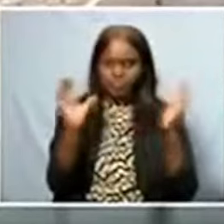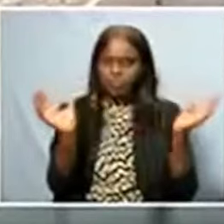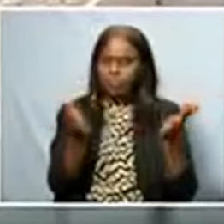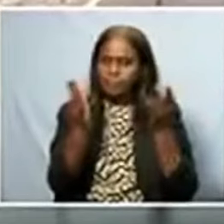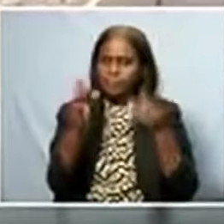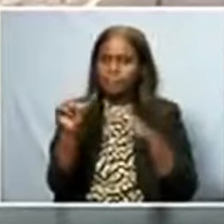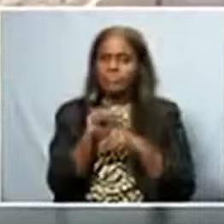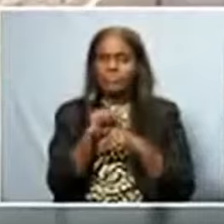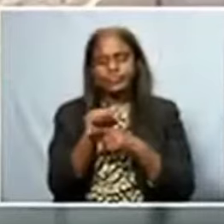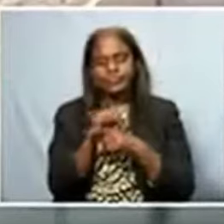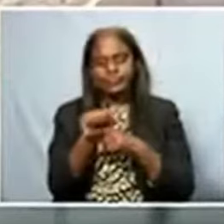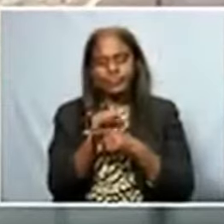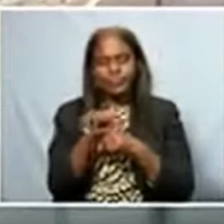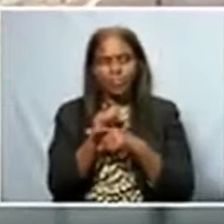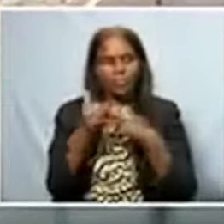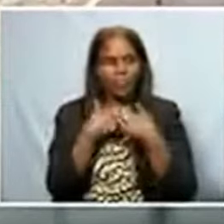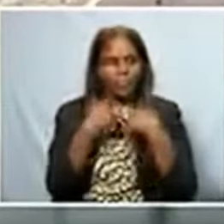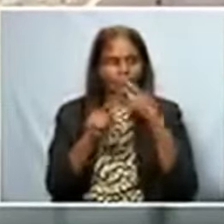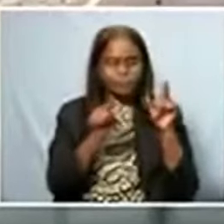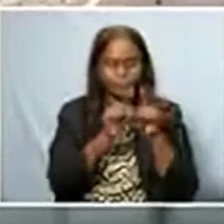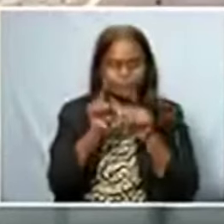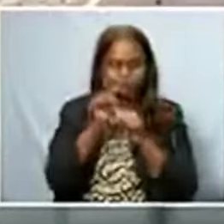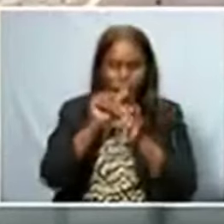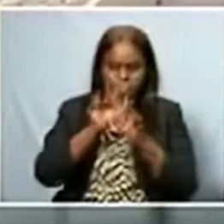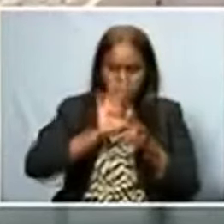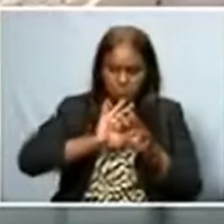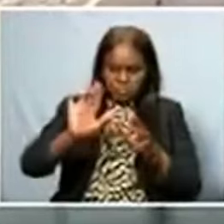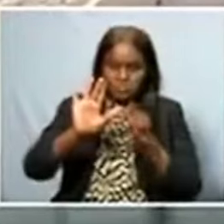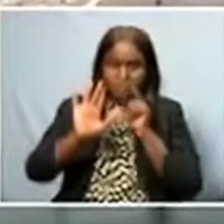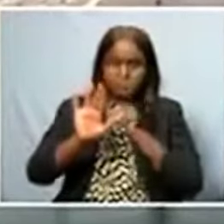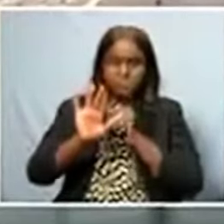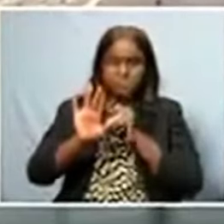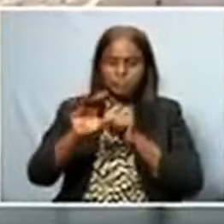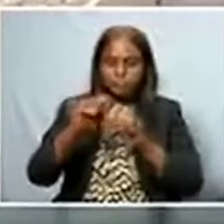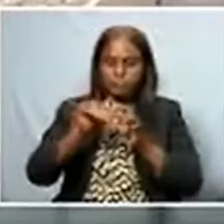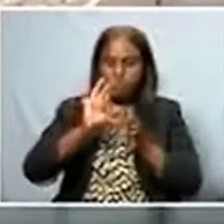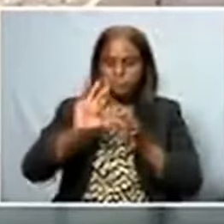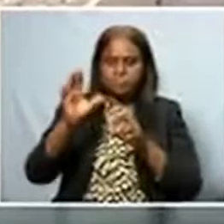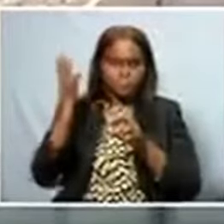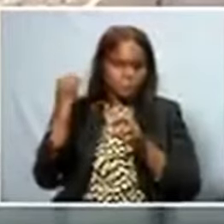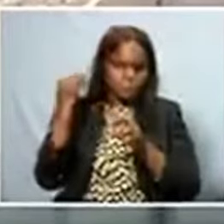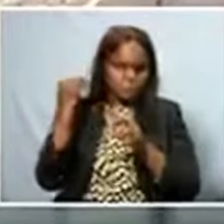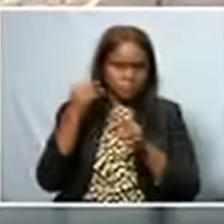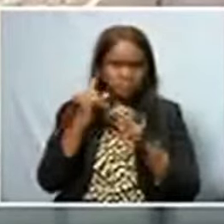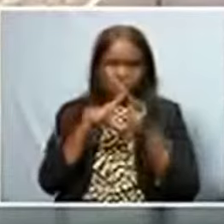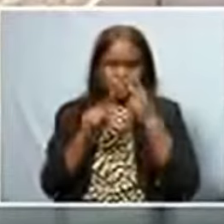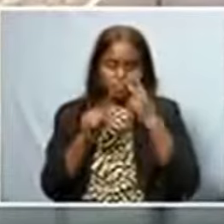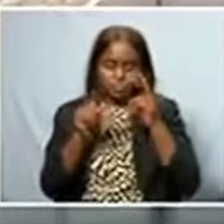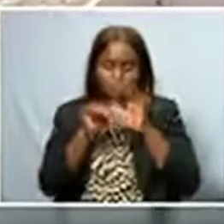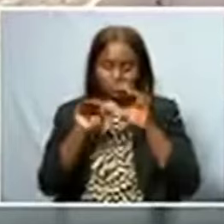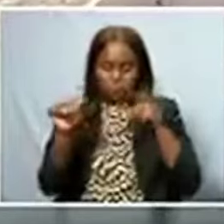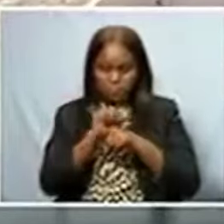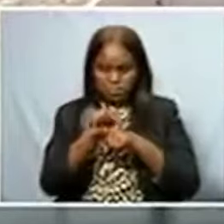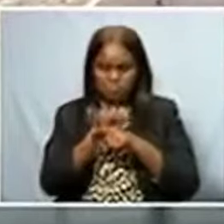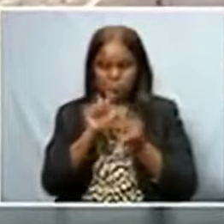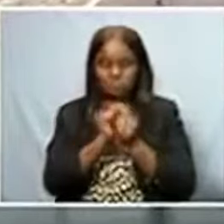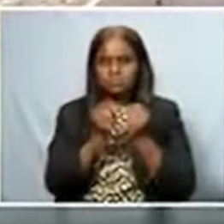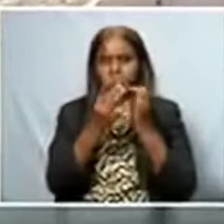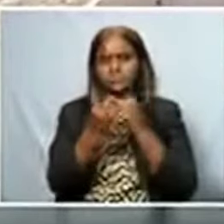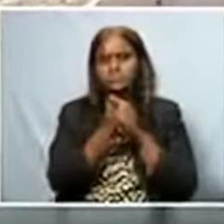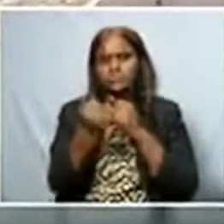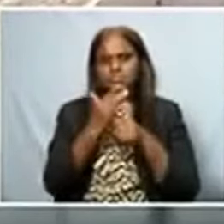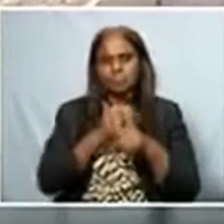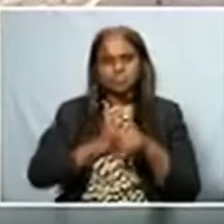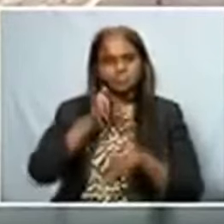appraisals, because they are also part of their tasks is to look into appraisals and many other. I